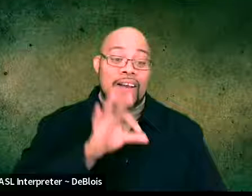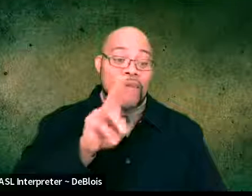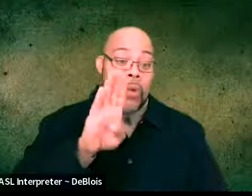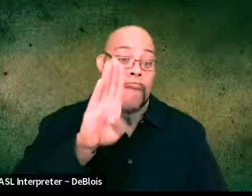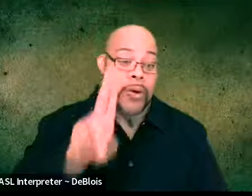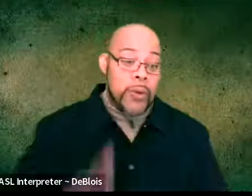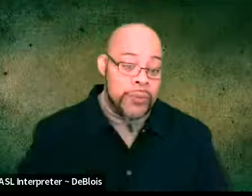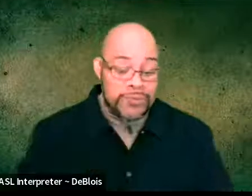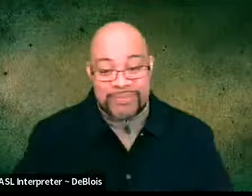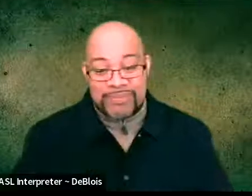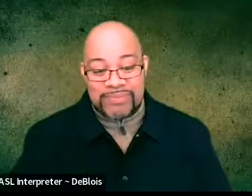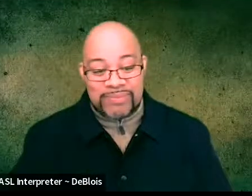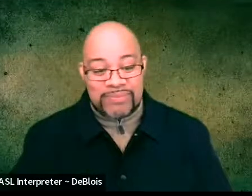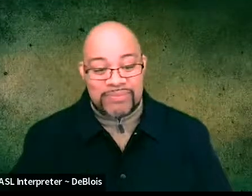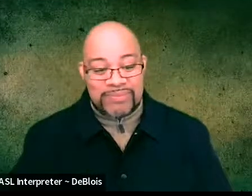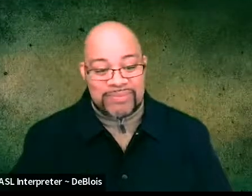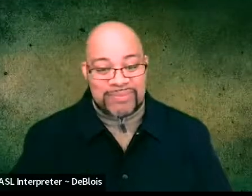boo.